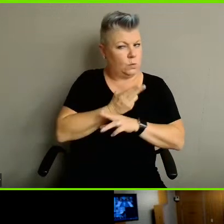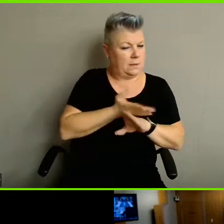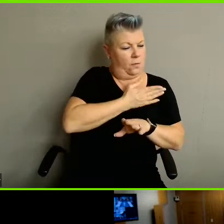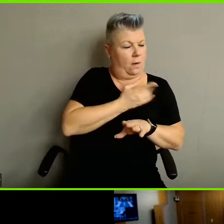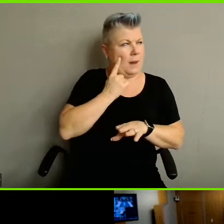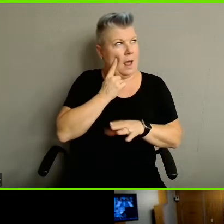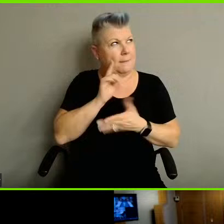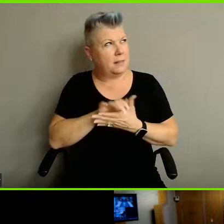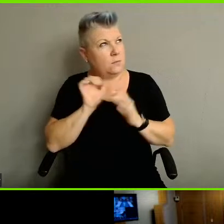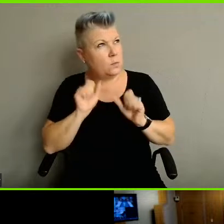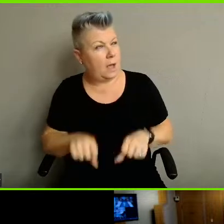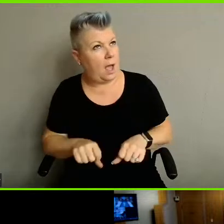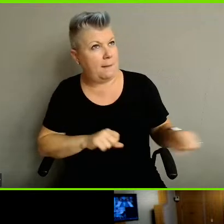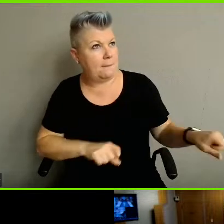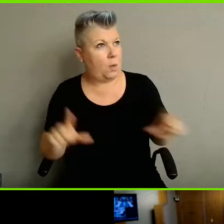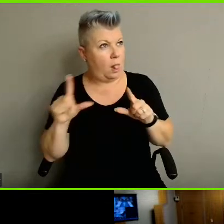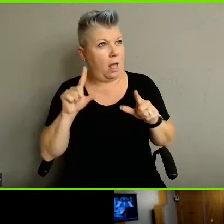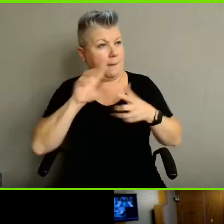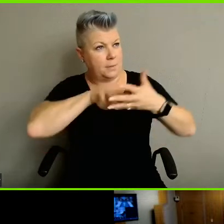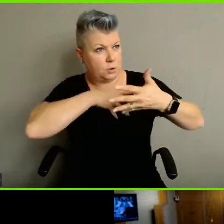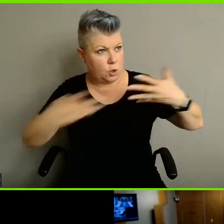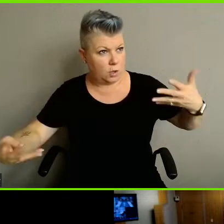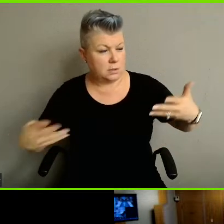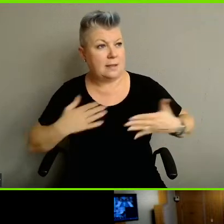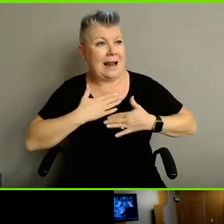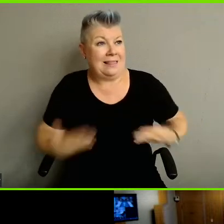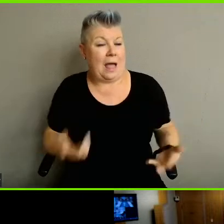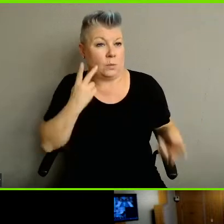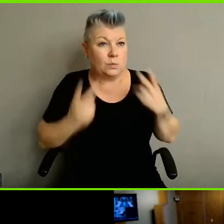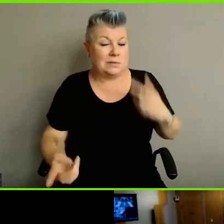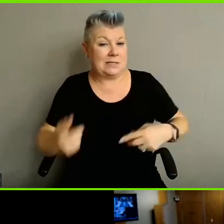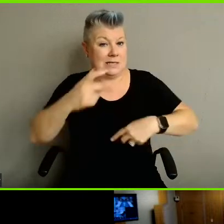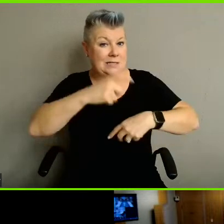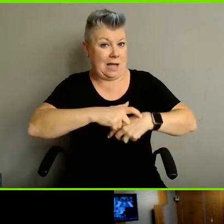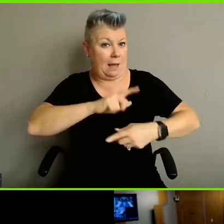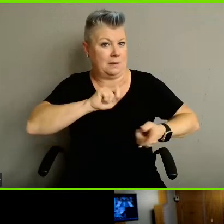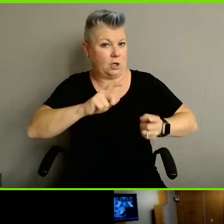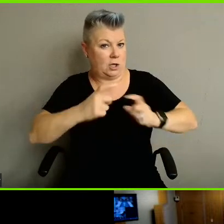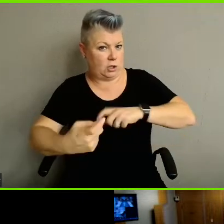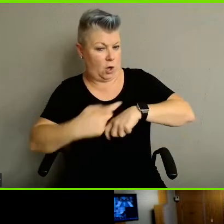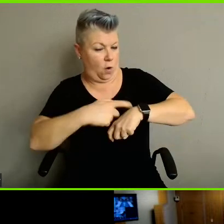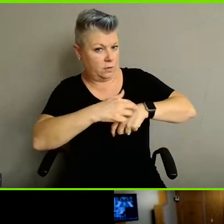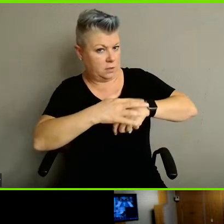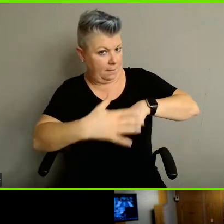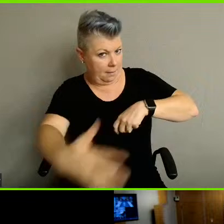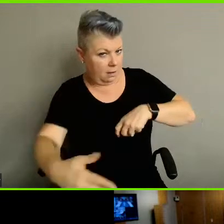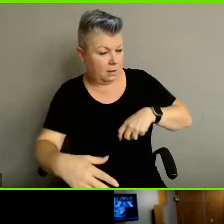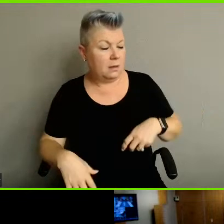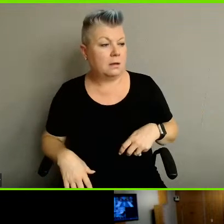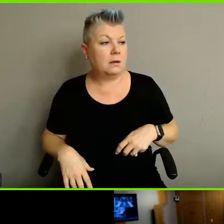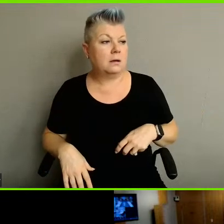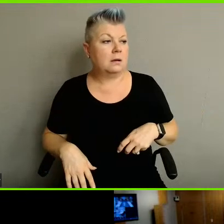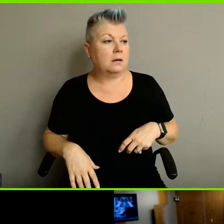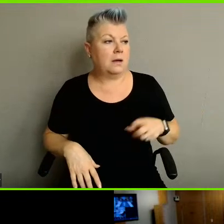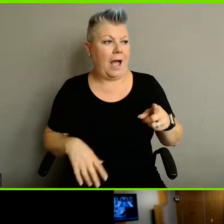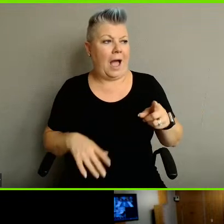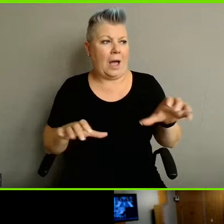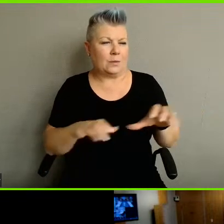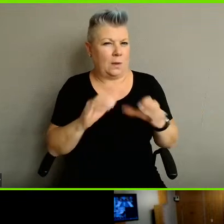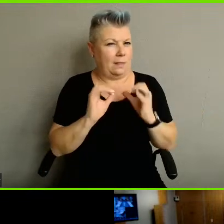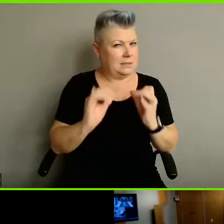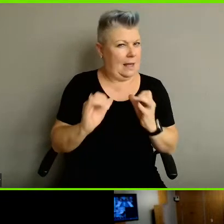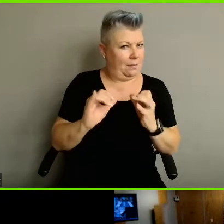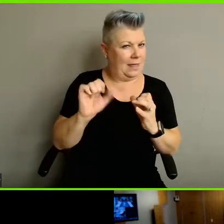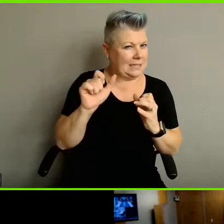can pull up charts that will allow you to see change over time on a single chart. I was doing, Dr. Asner was doing this, and